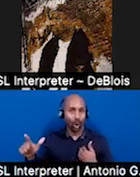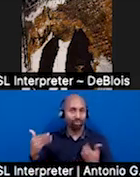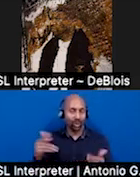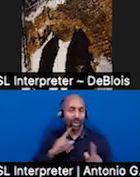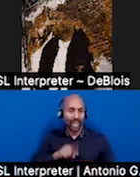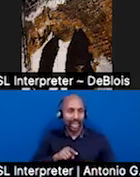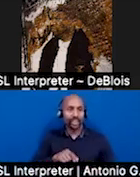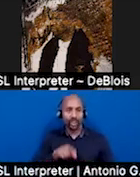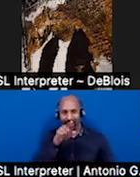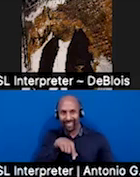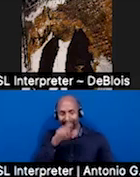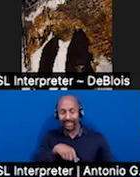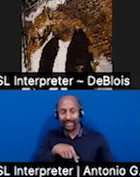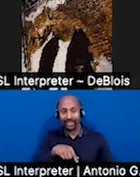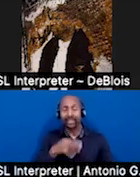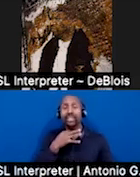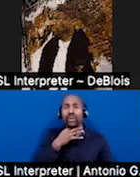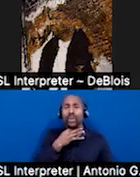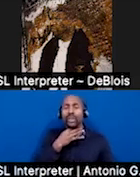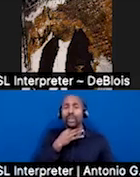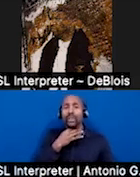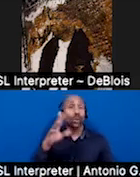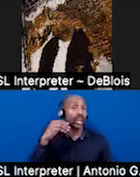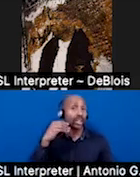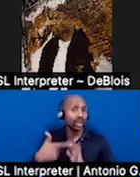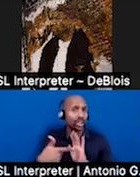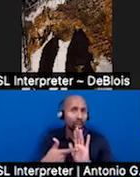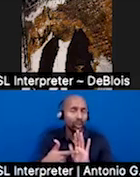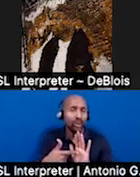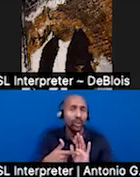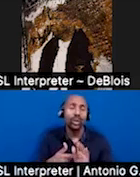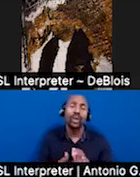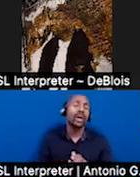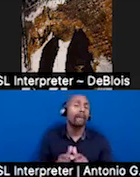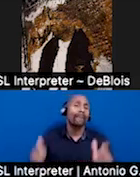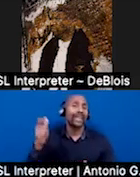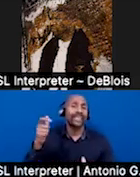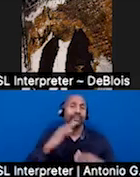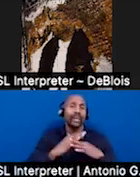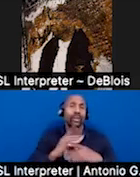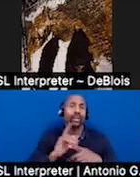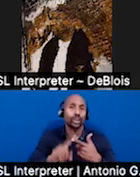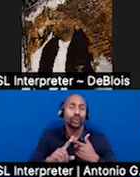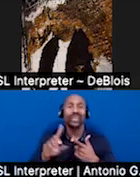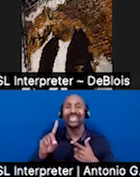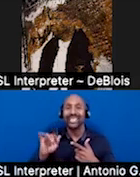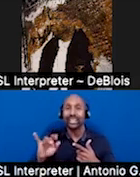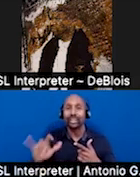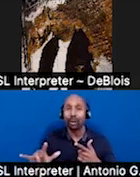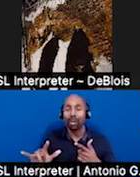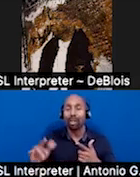your experience, what are the biggest barriers to digital equity? The poll options include,